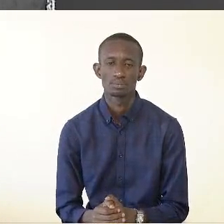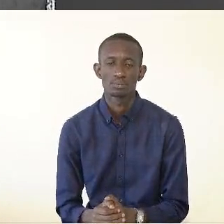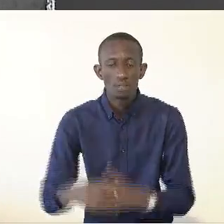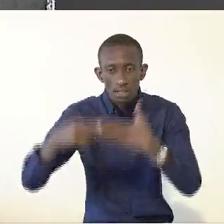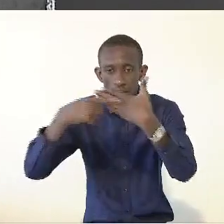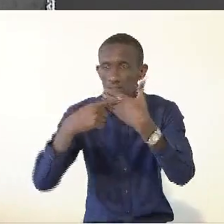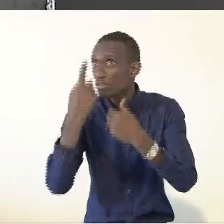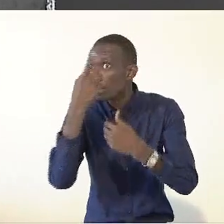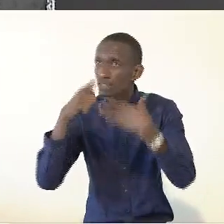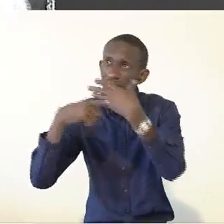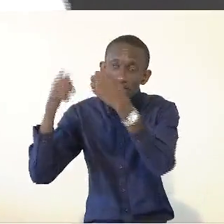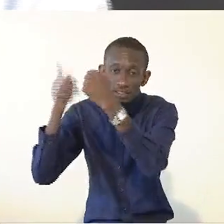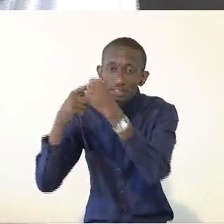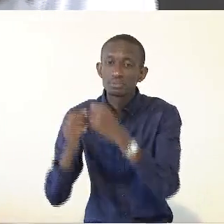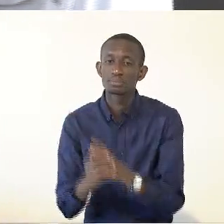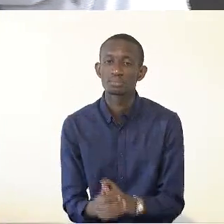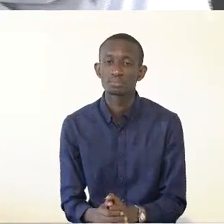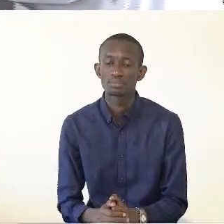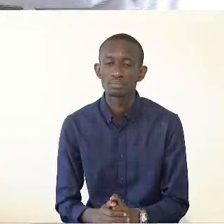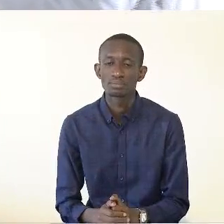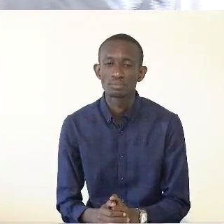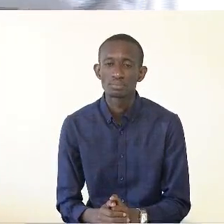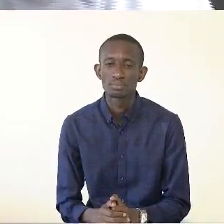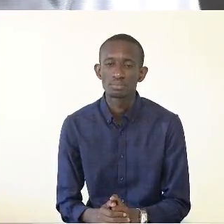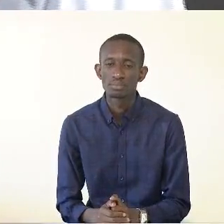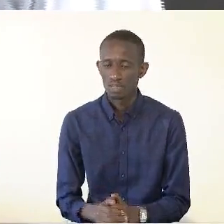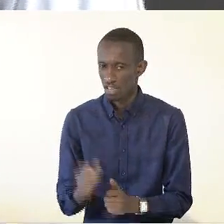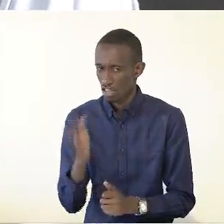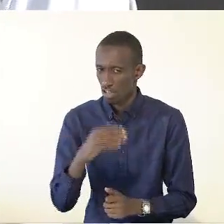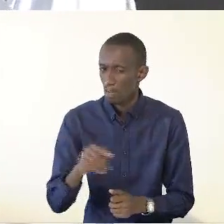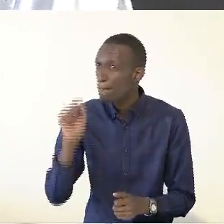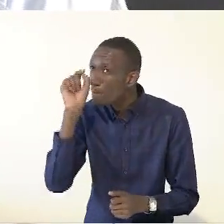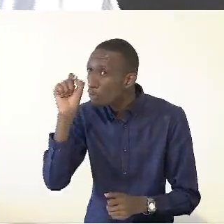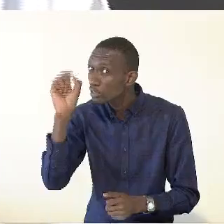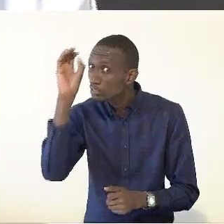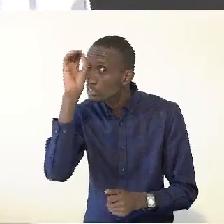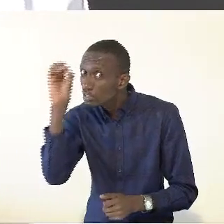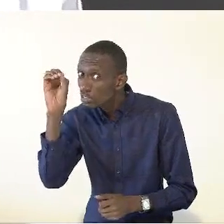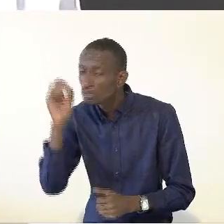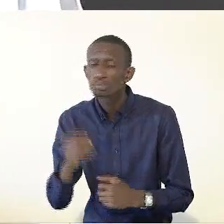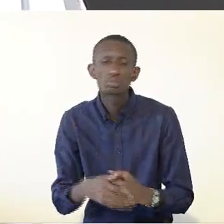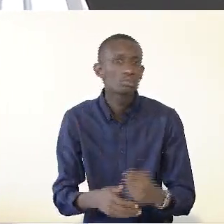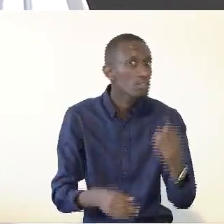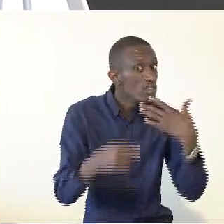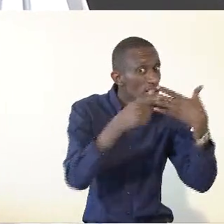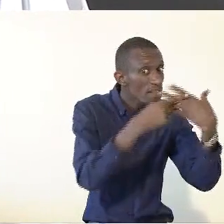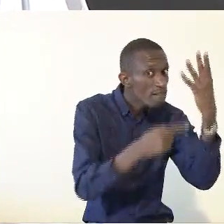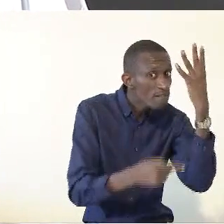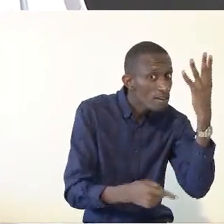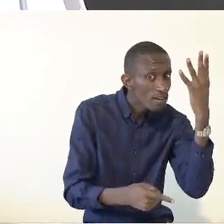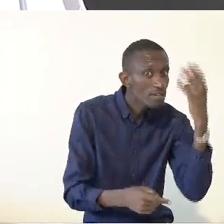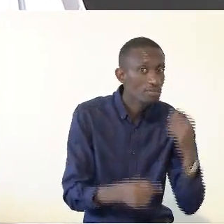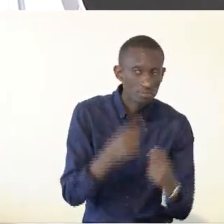-1 and -6. The other point is 0 and 4. 0 and a -4. It's